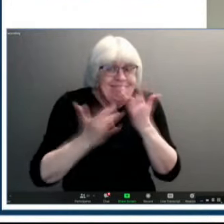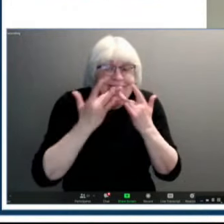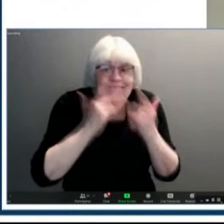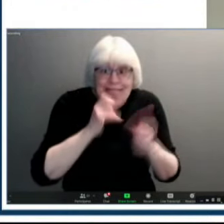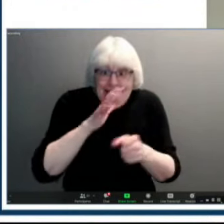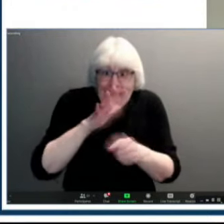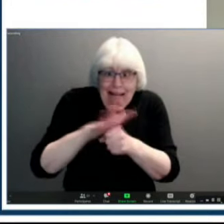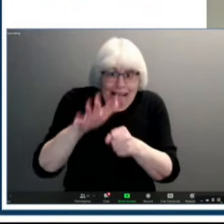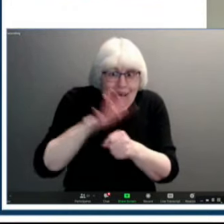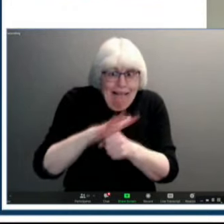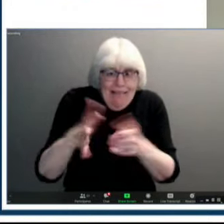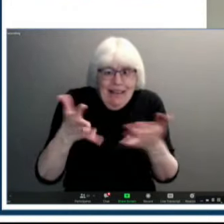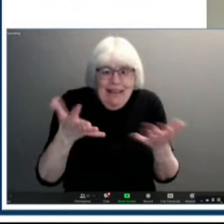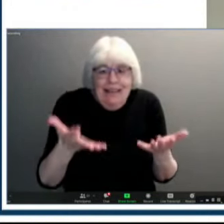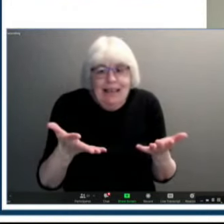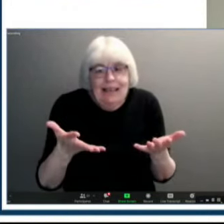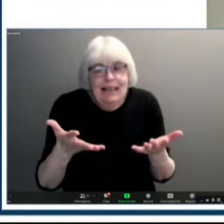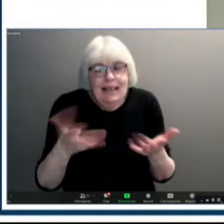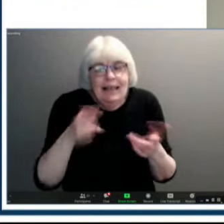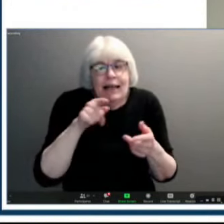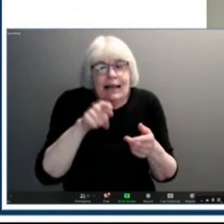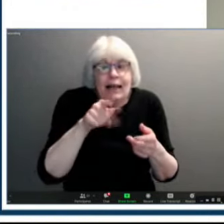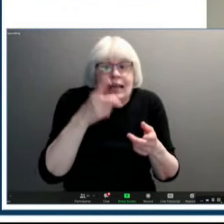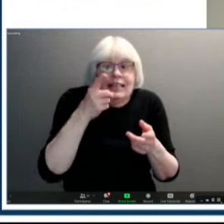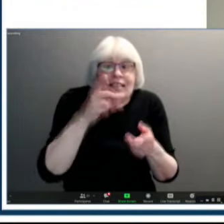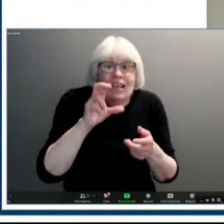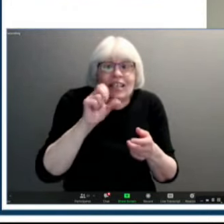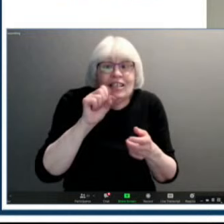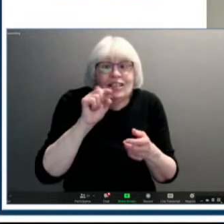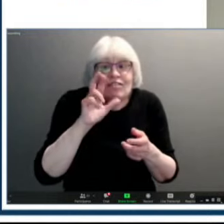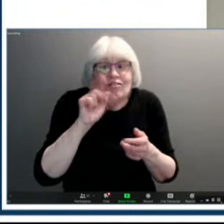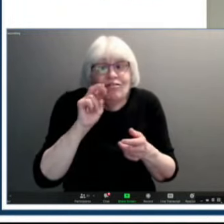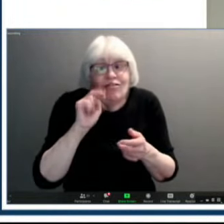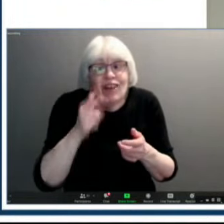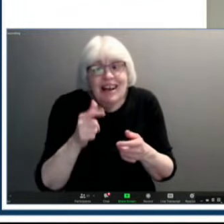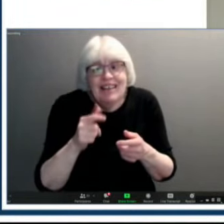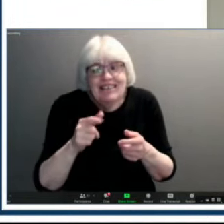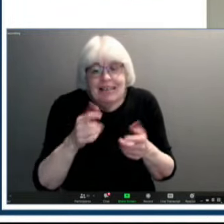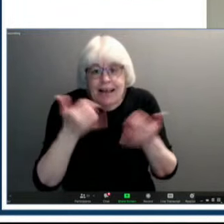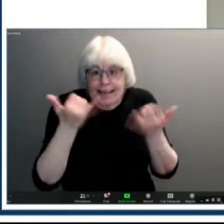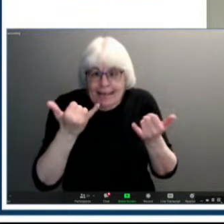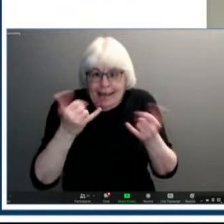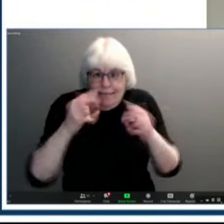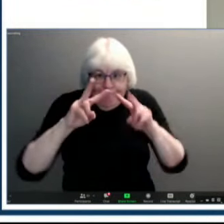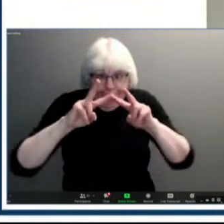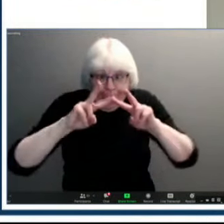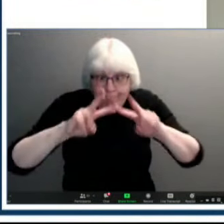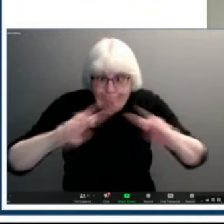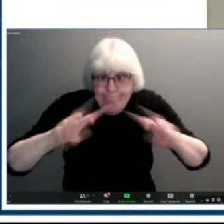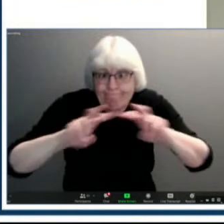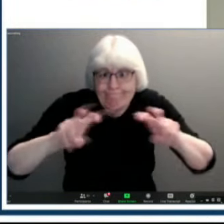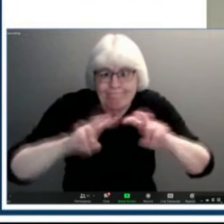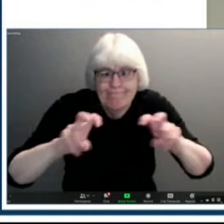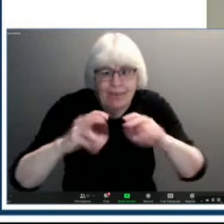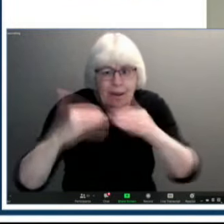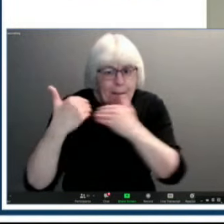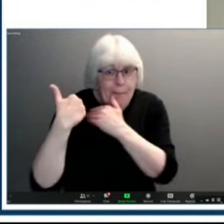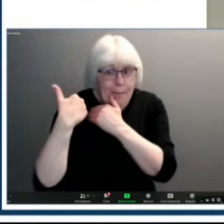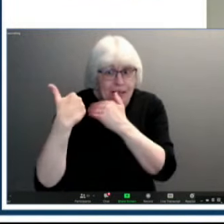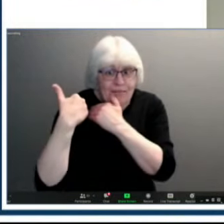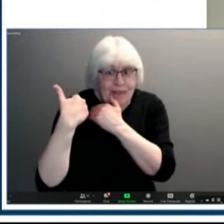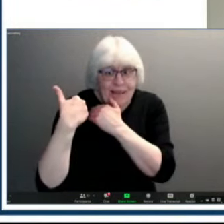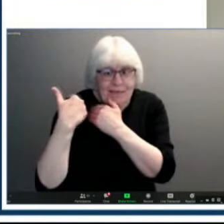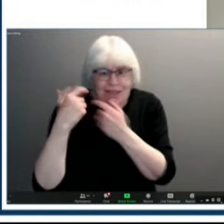prevention control folks who are responsible for these, are looking at that, how we modify some of that. But at the end of the day, we always have